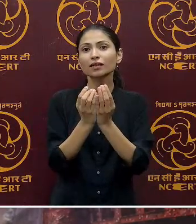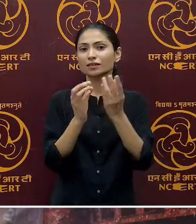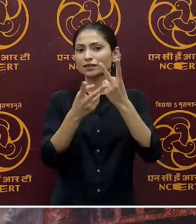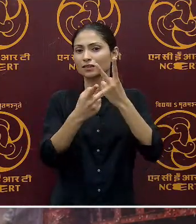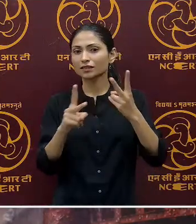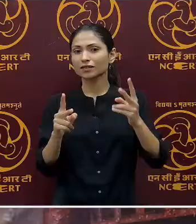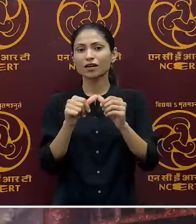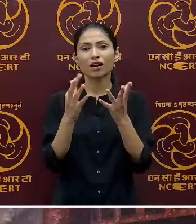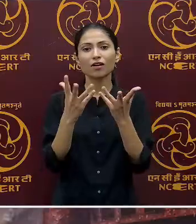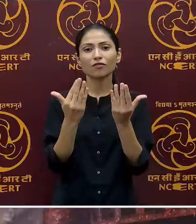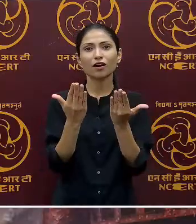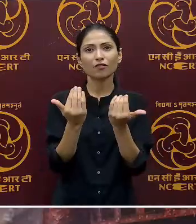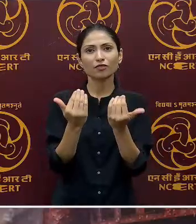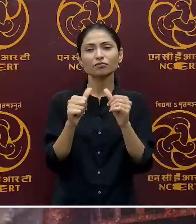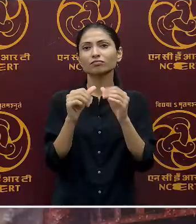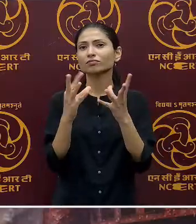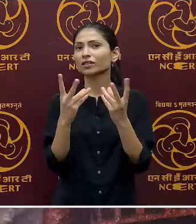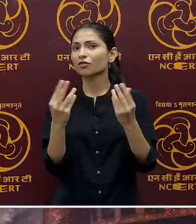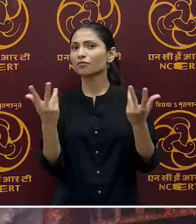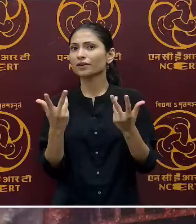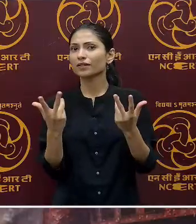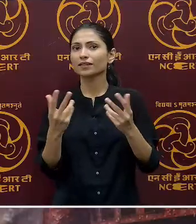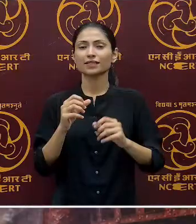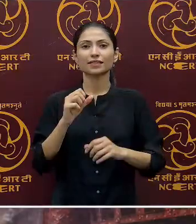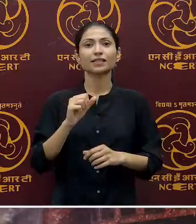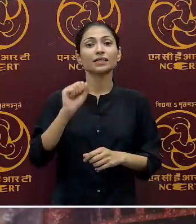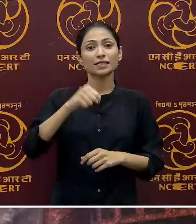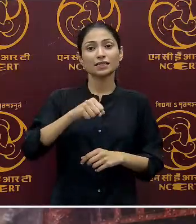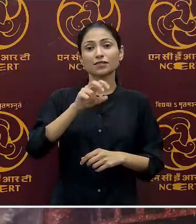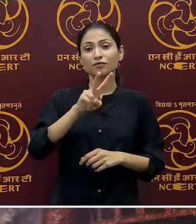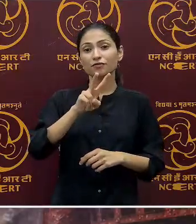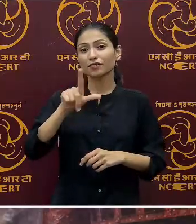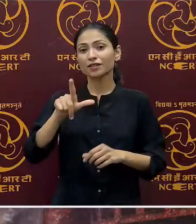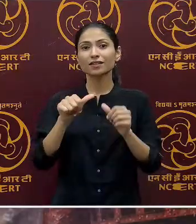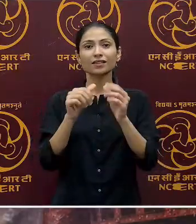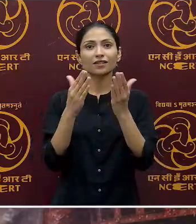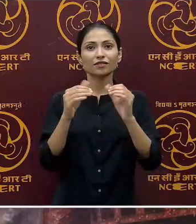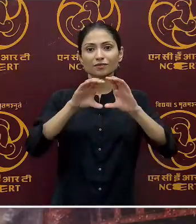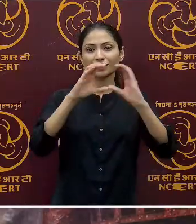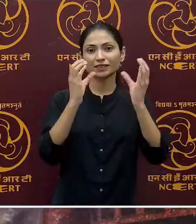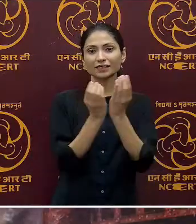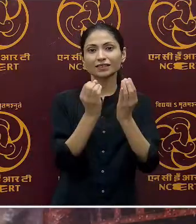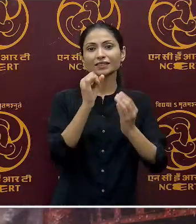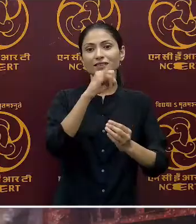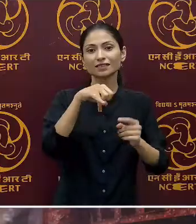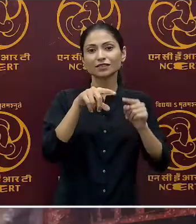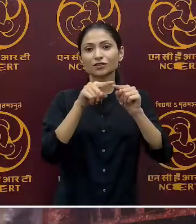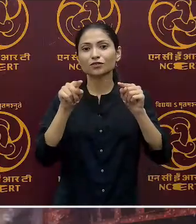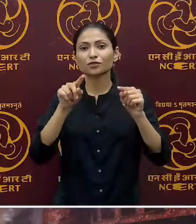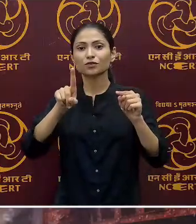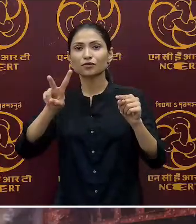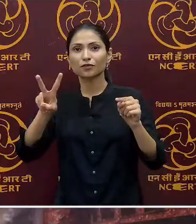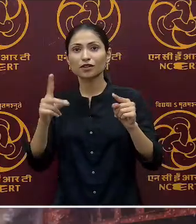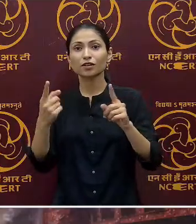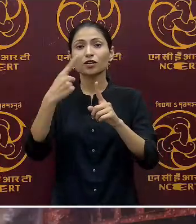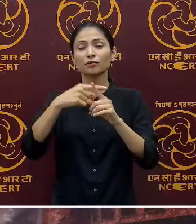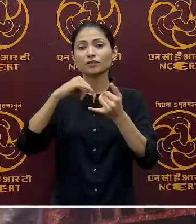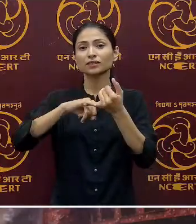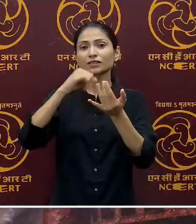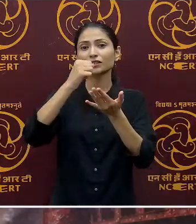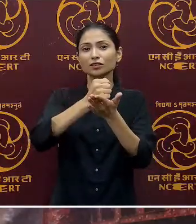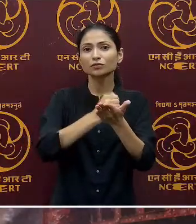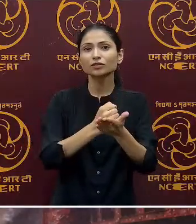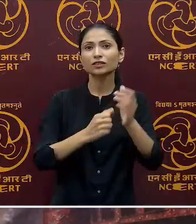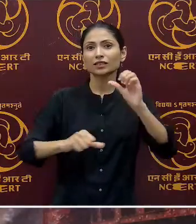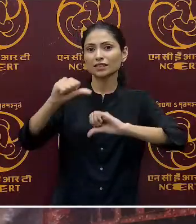virtual labs are available for grade 6 to grade 12. And in all the subjects, physics, chemistry, biology, mathematics, social